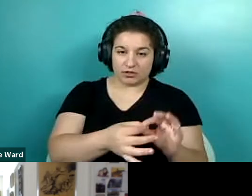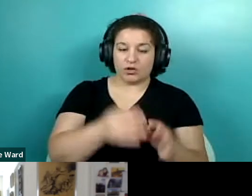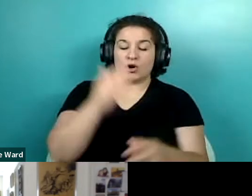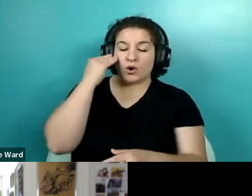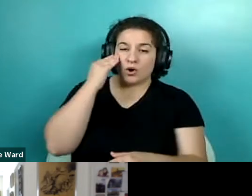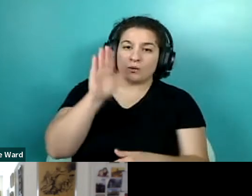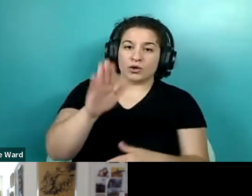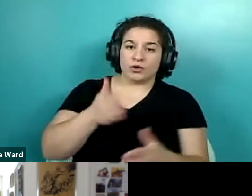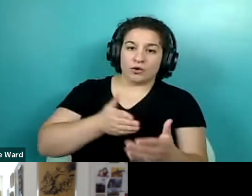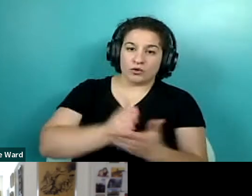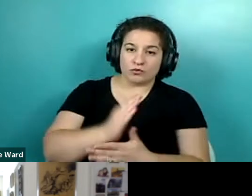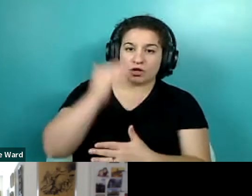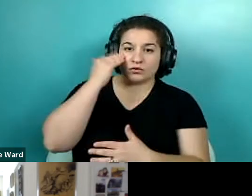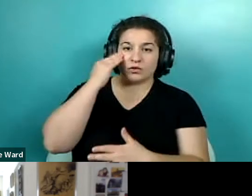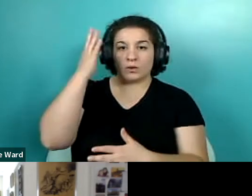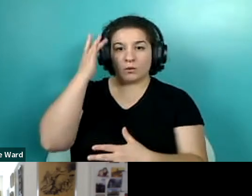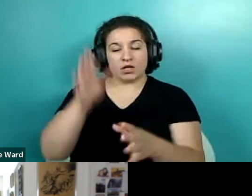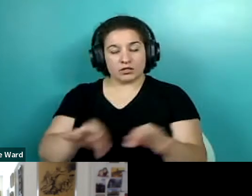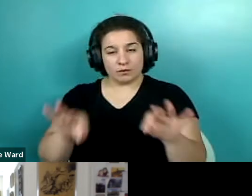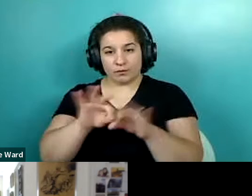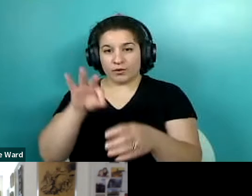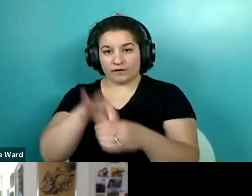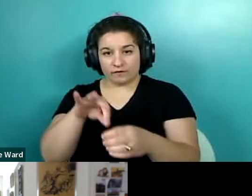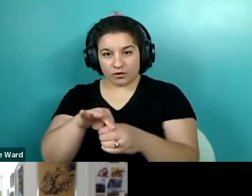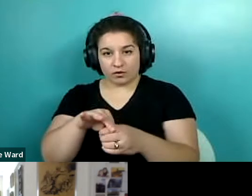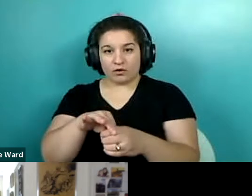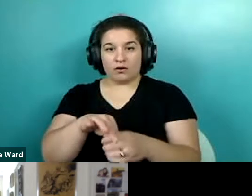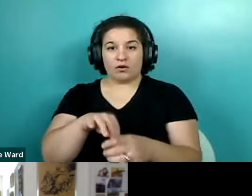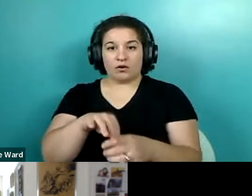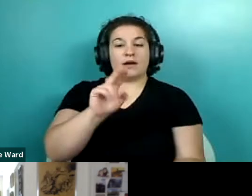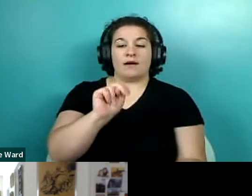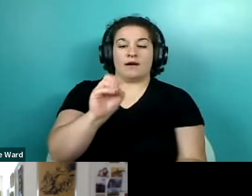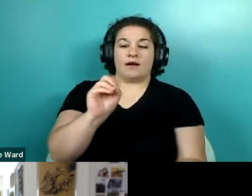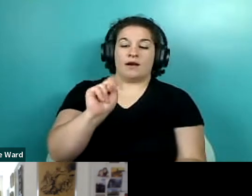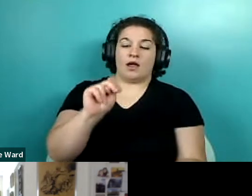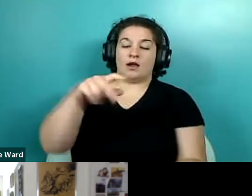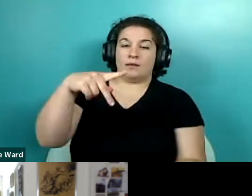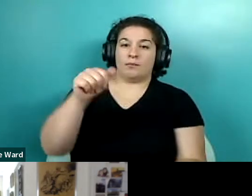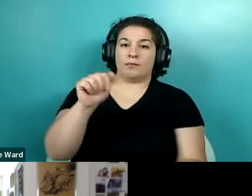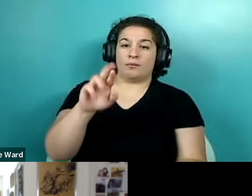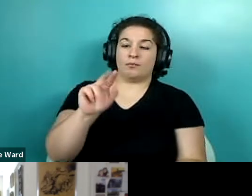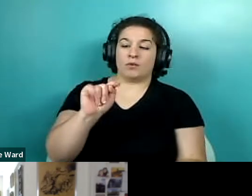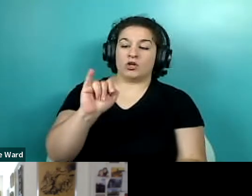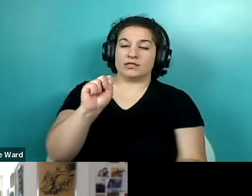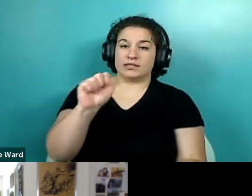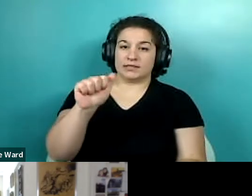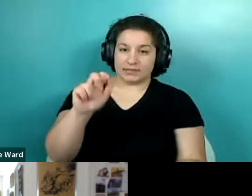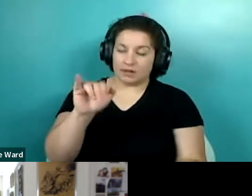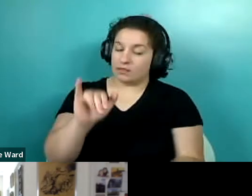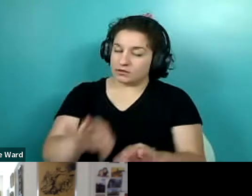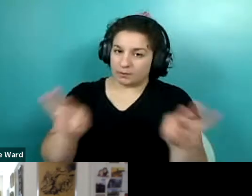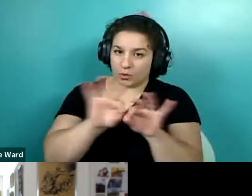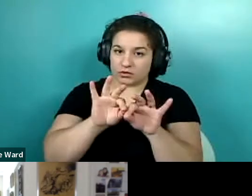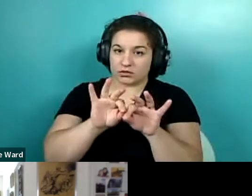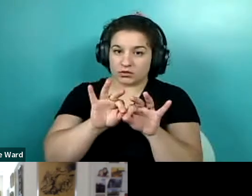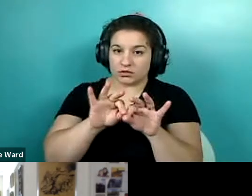important to vote, being nonpartisan, obviously, I think that's very important, that we have to be